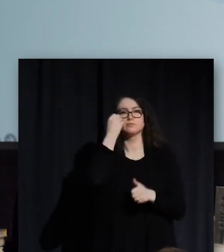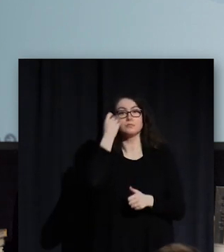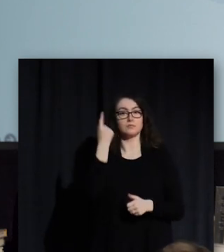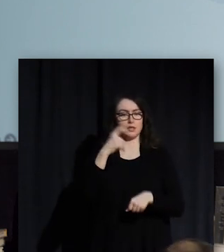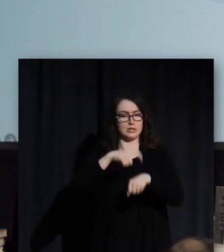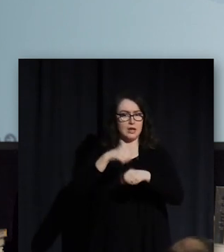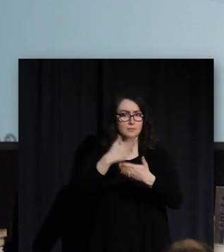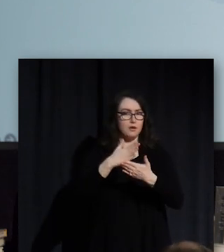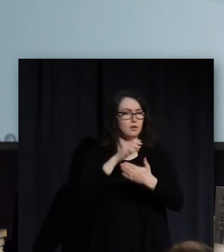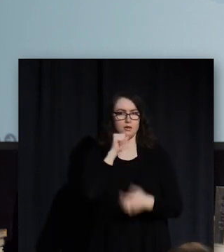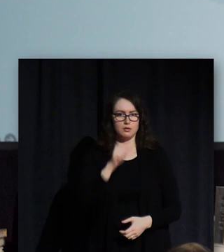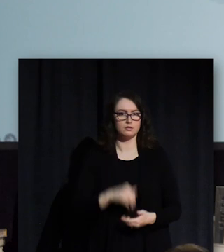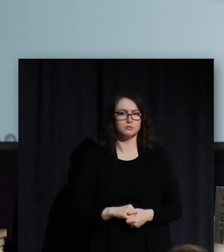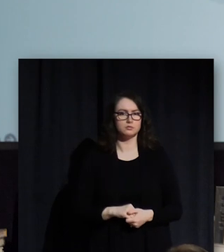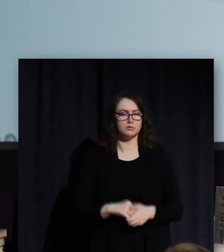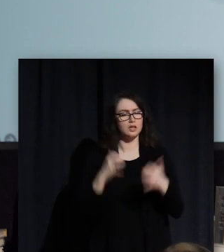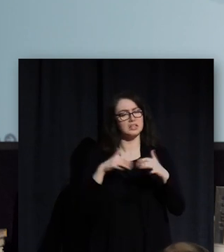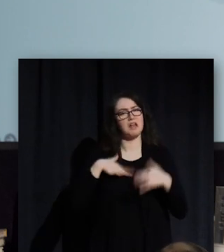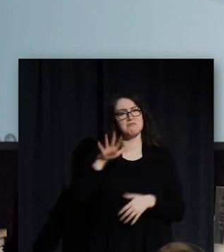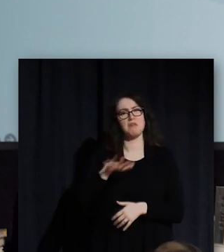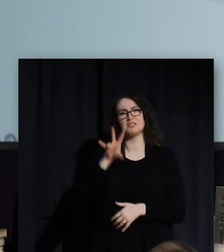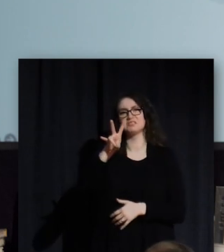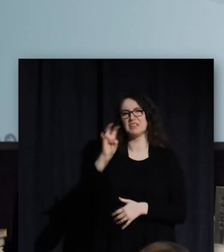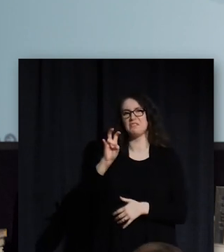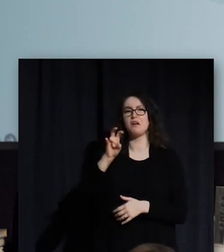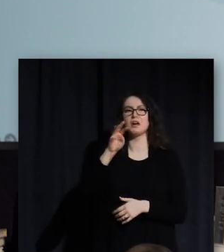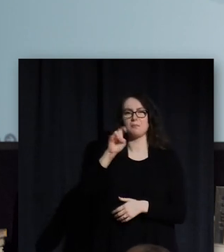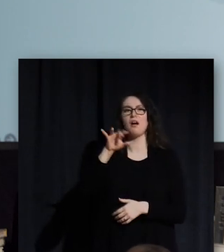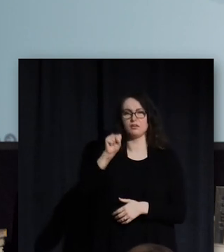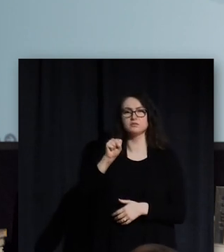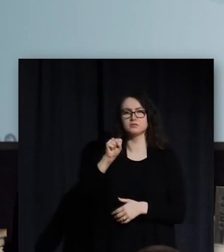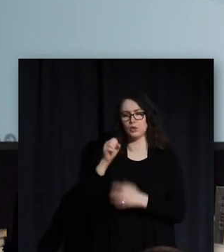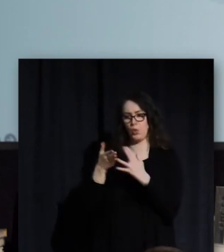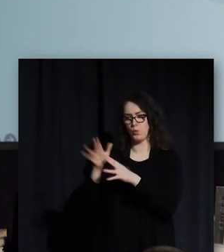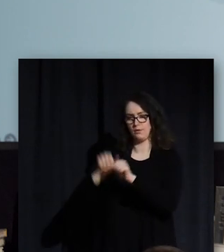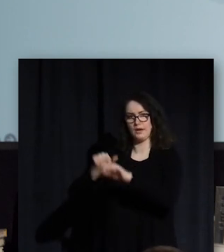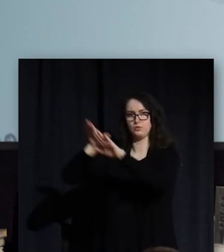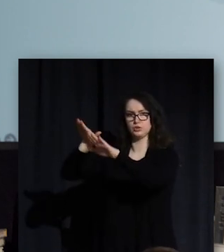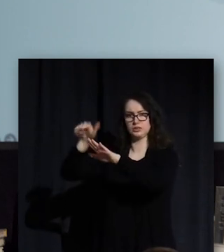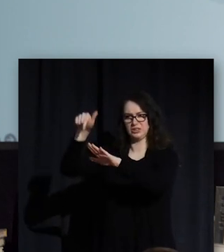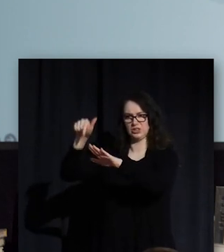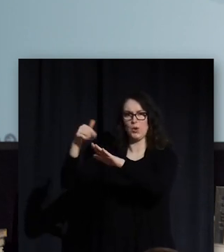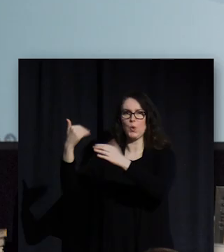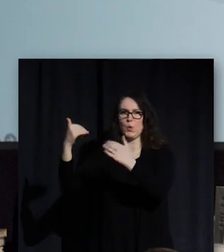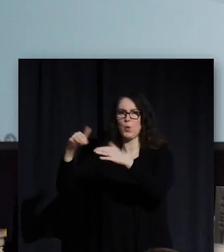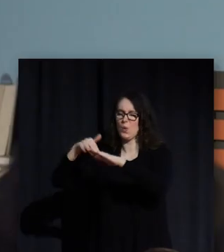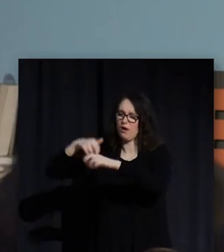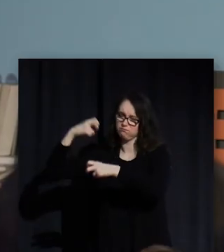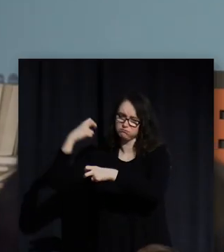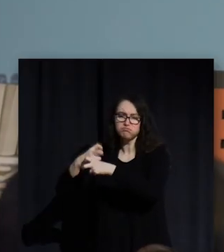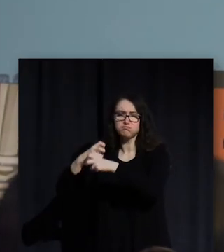stops. I still have 736 miles to go through the Appalachian Mountains, notorious for its steep and punchy